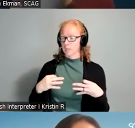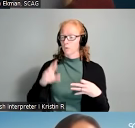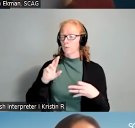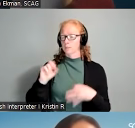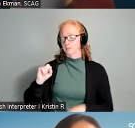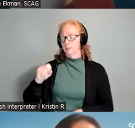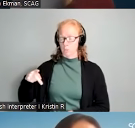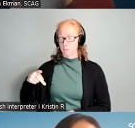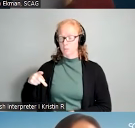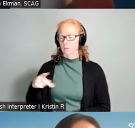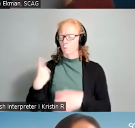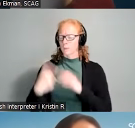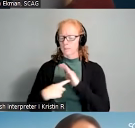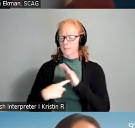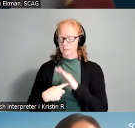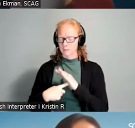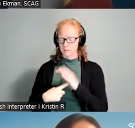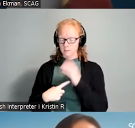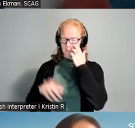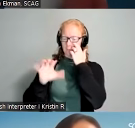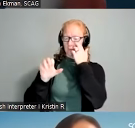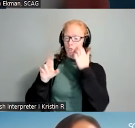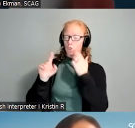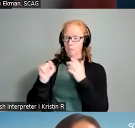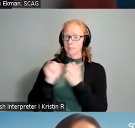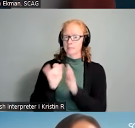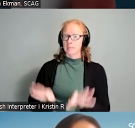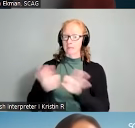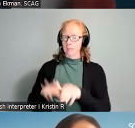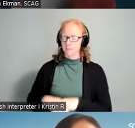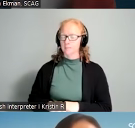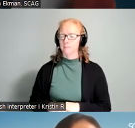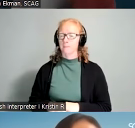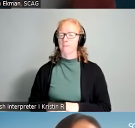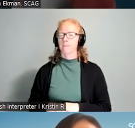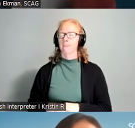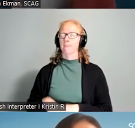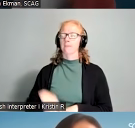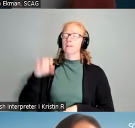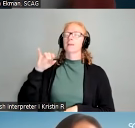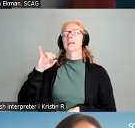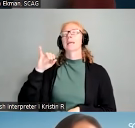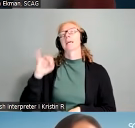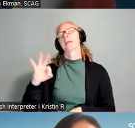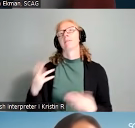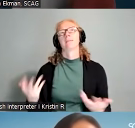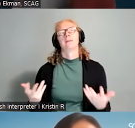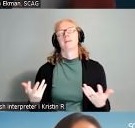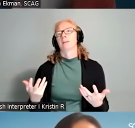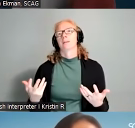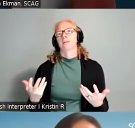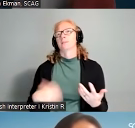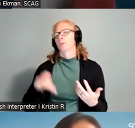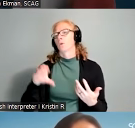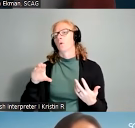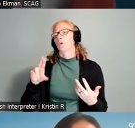think an example was like 500 units, and that's significant. So when you, for example, in say Culver City